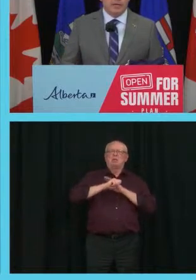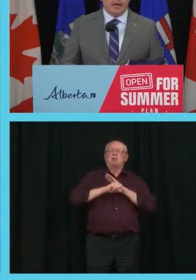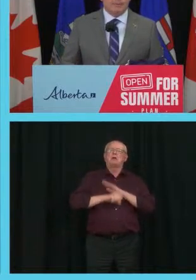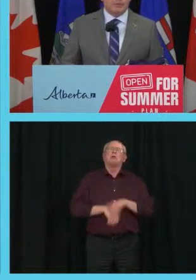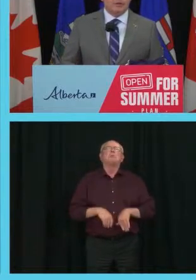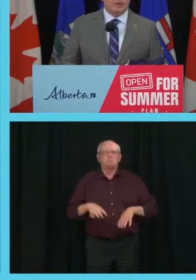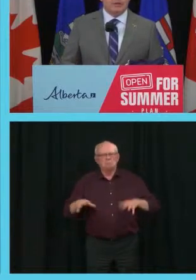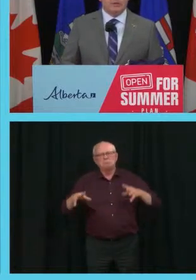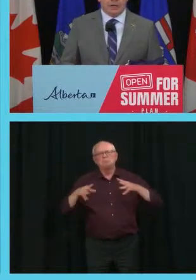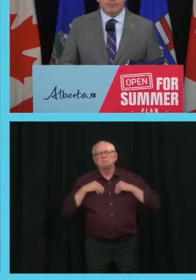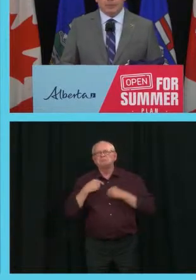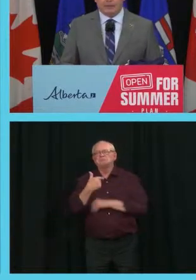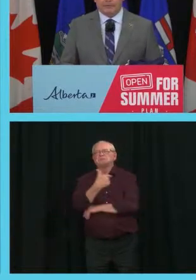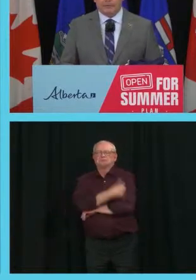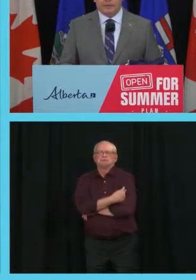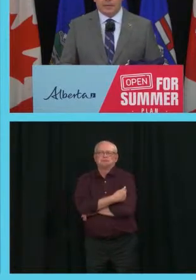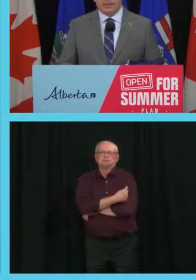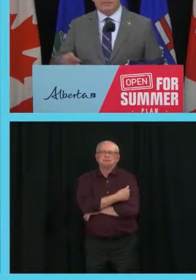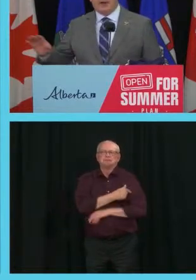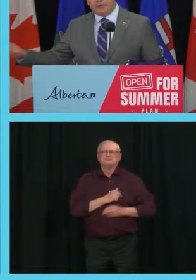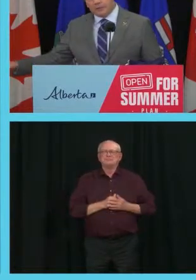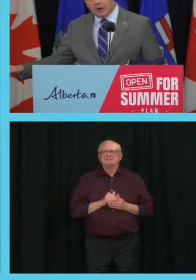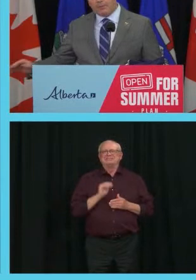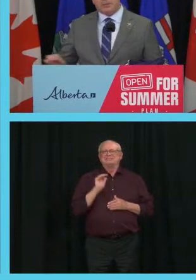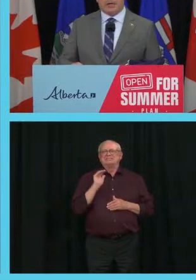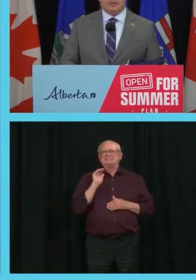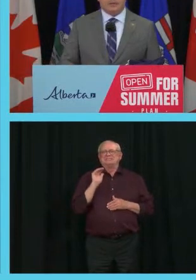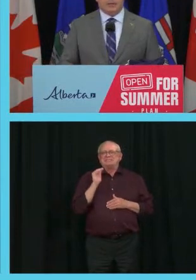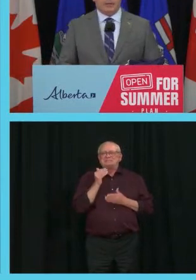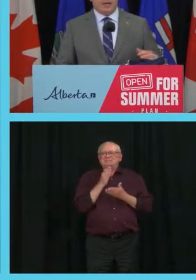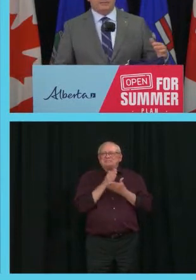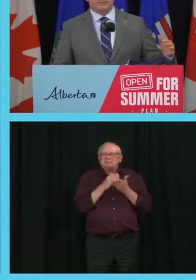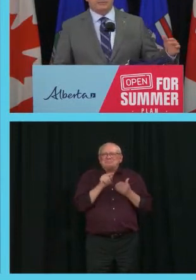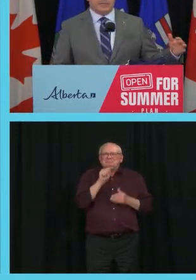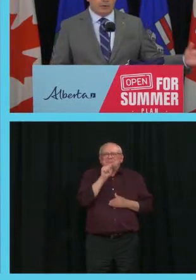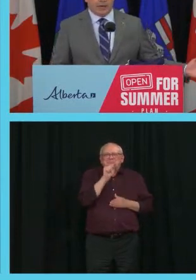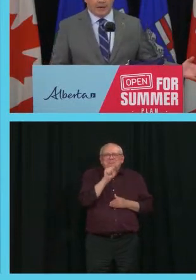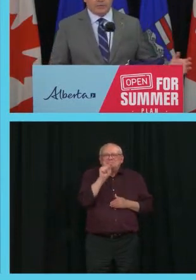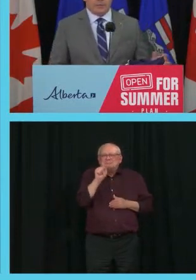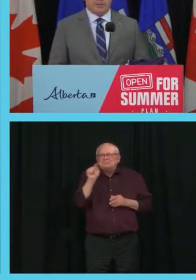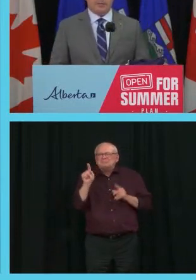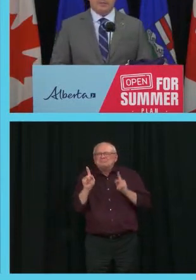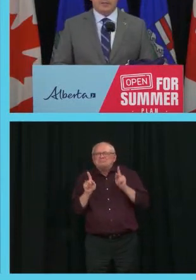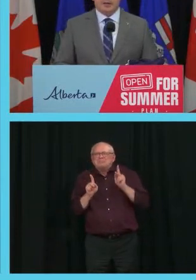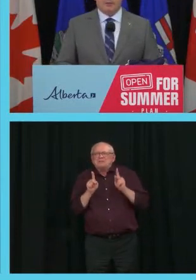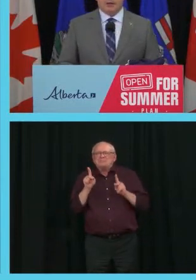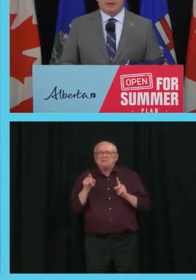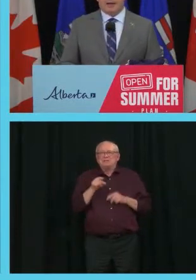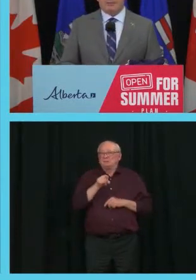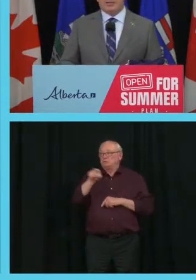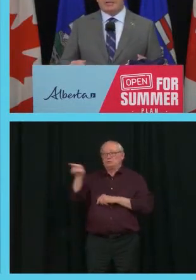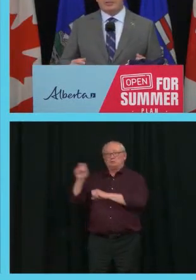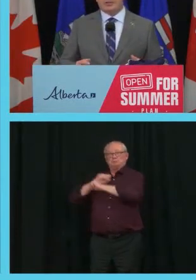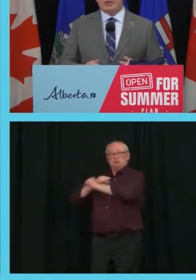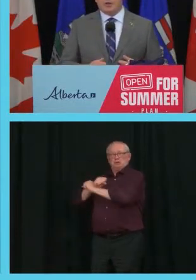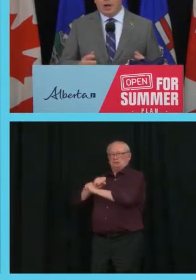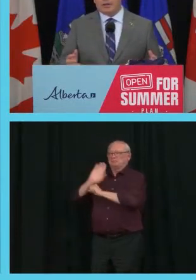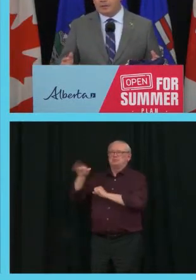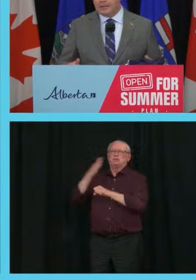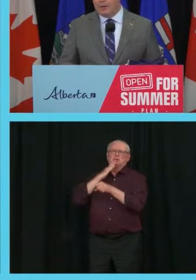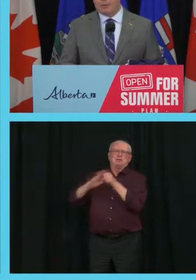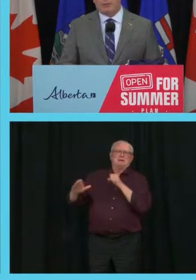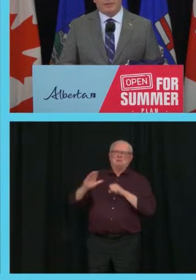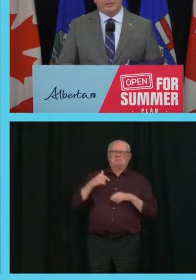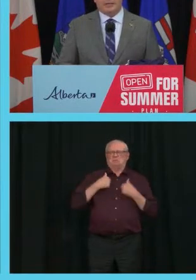progress, I'm still hearing that some believe that if others are protected, then they don't have to be. Well, I would say that's